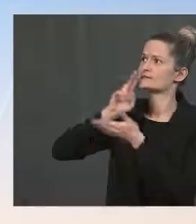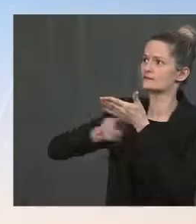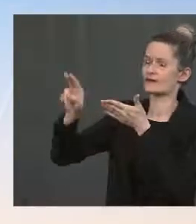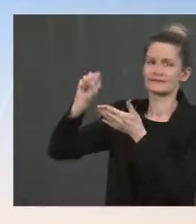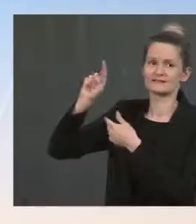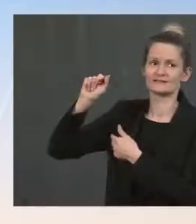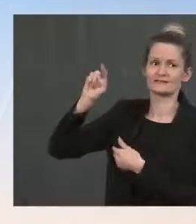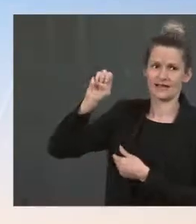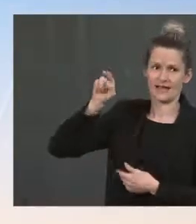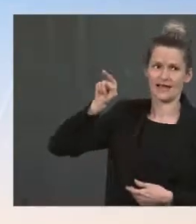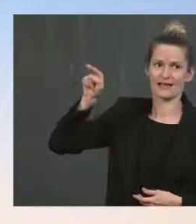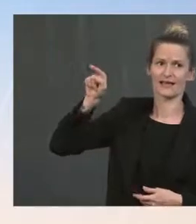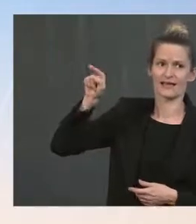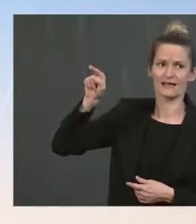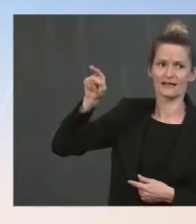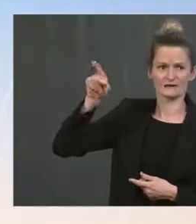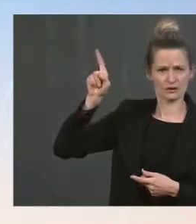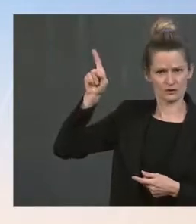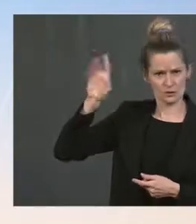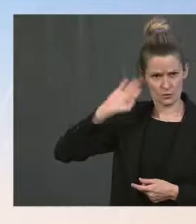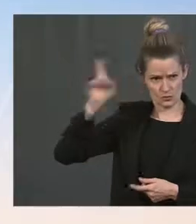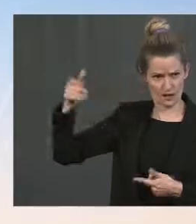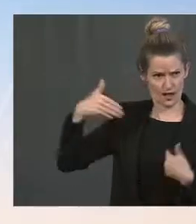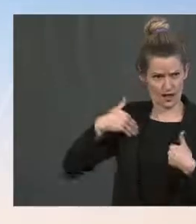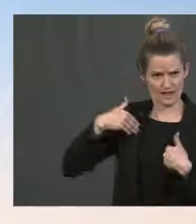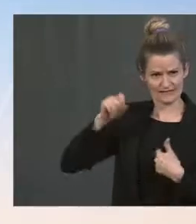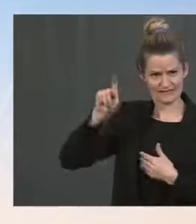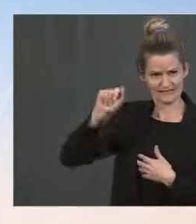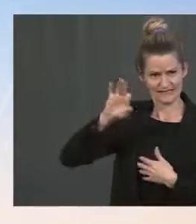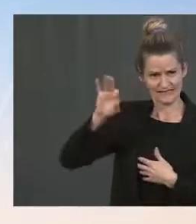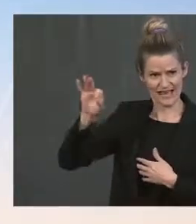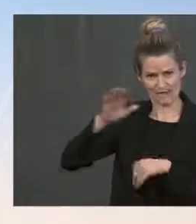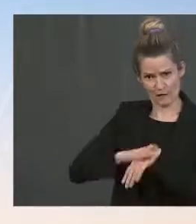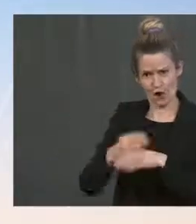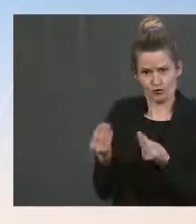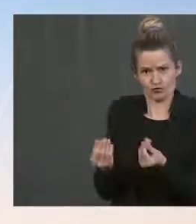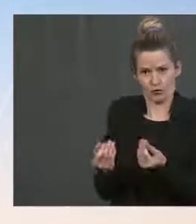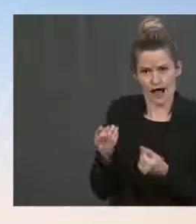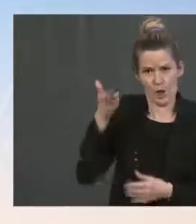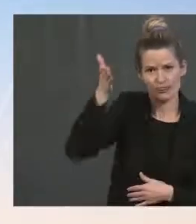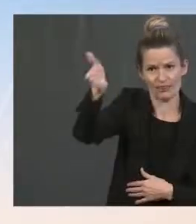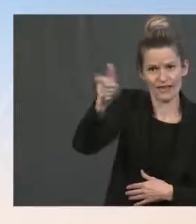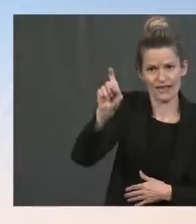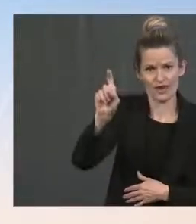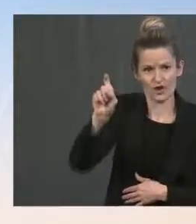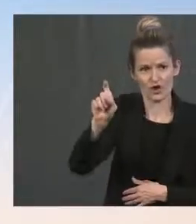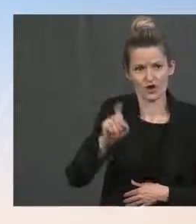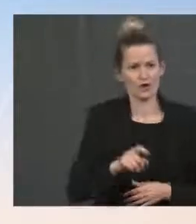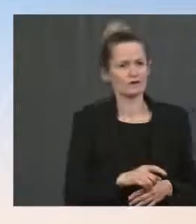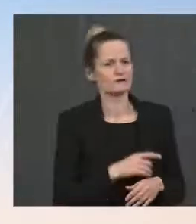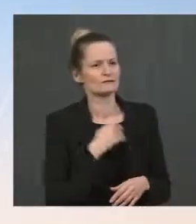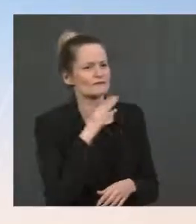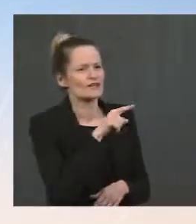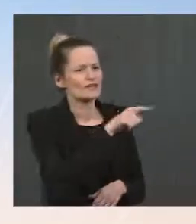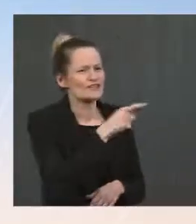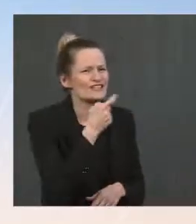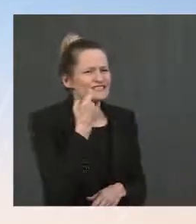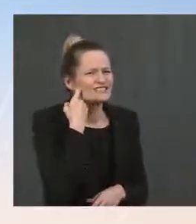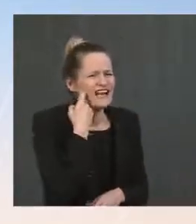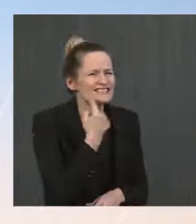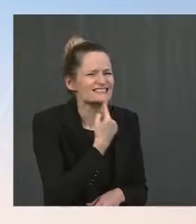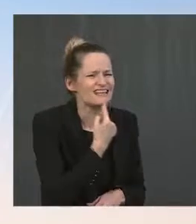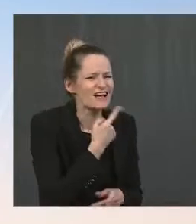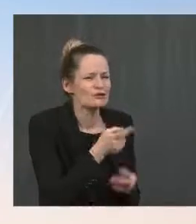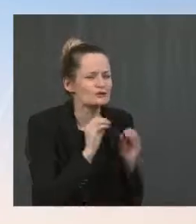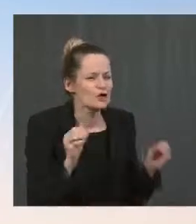Whose fault is that? I don't think this is about fault here. I'm convinced. I think what people want to understand is what we're doing to help address